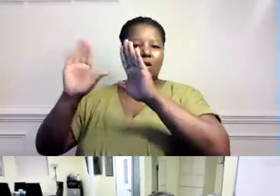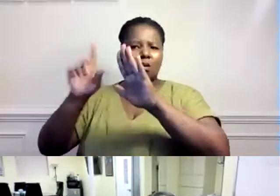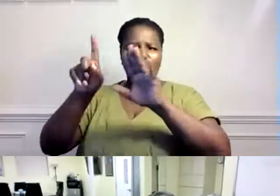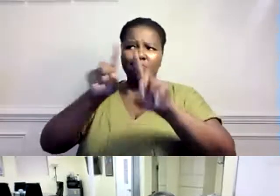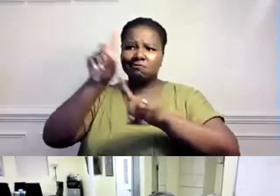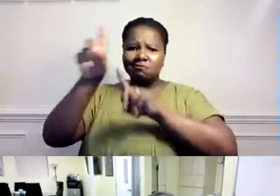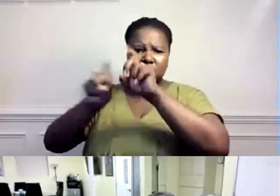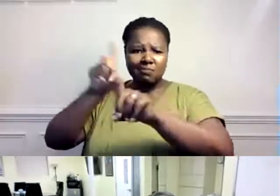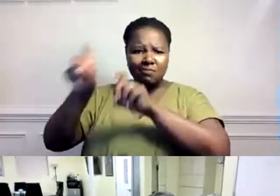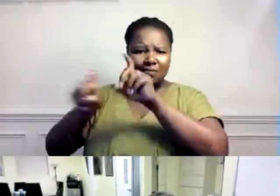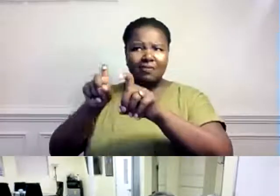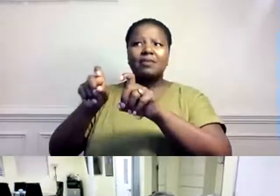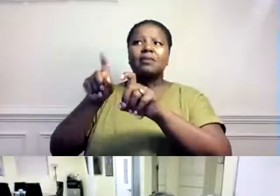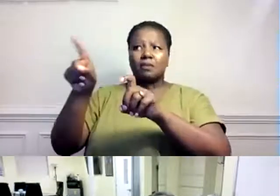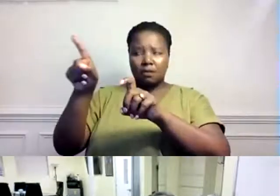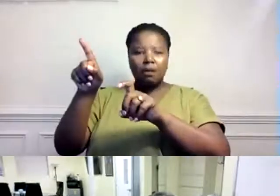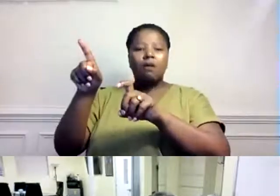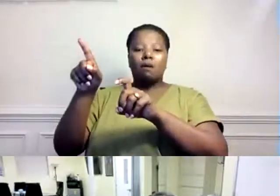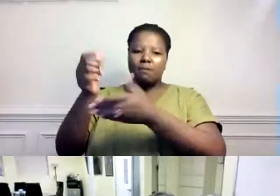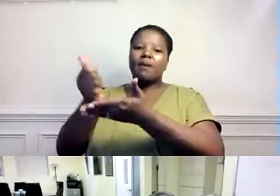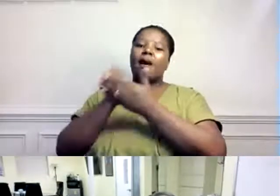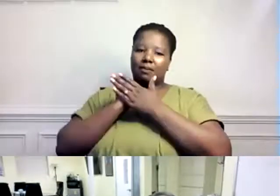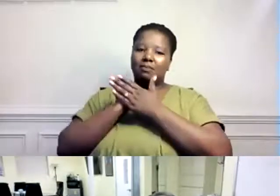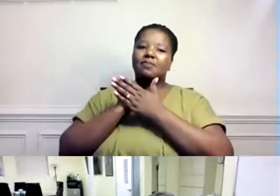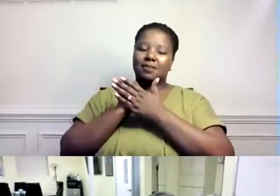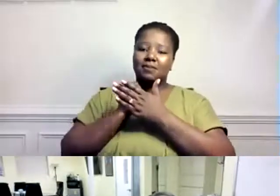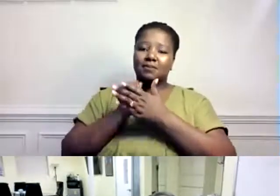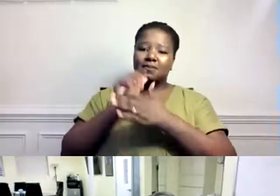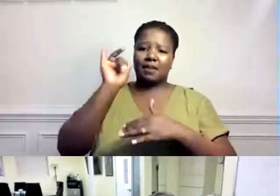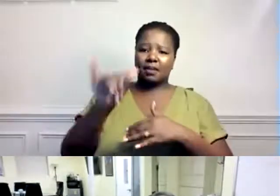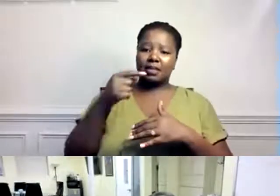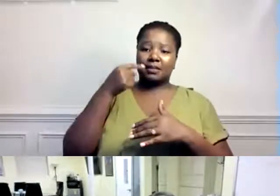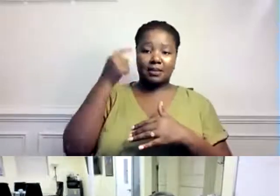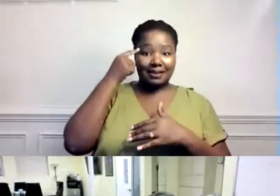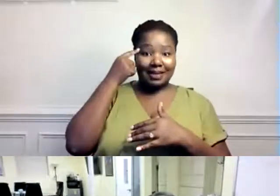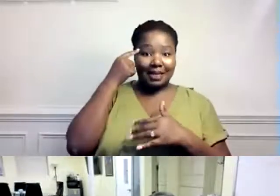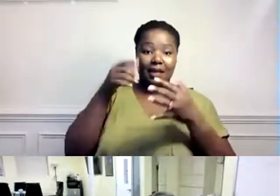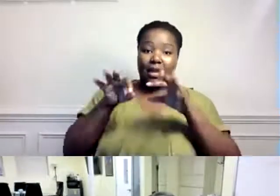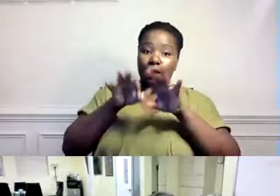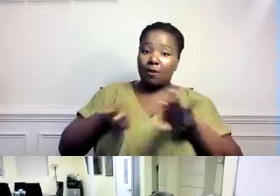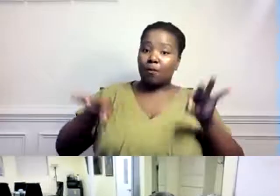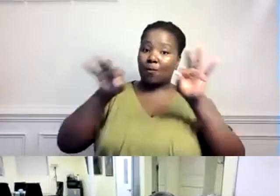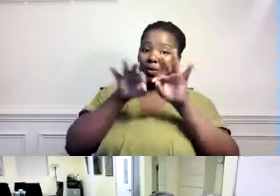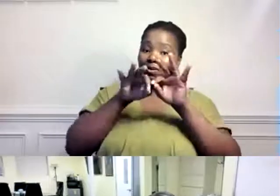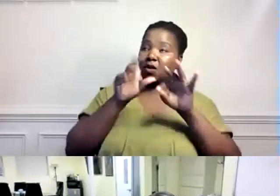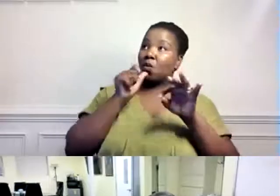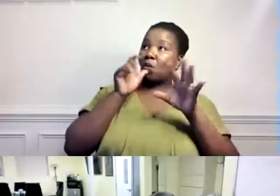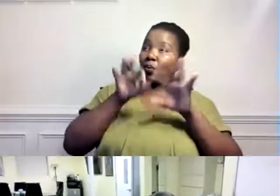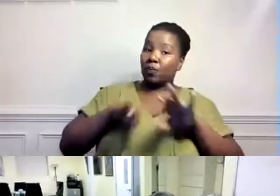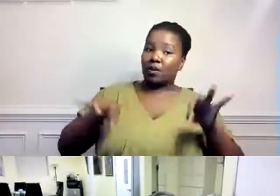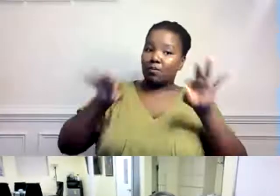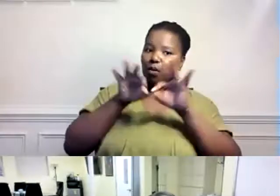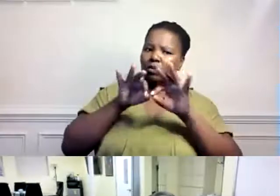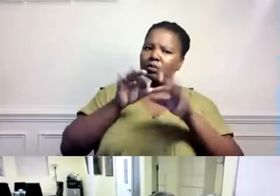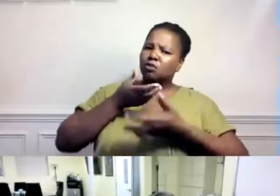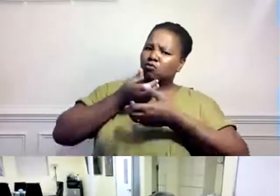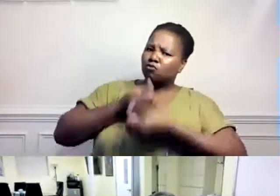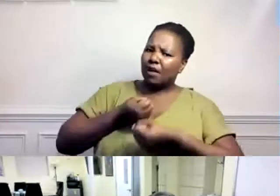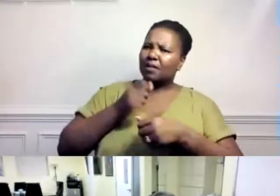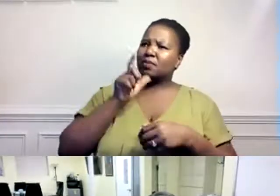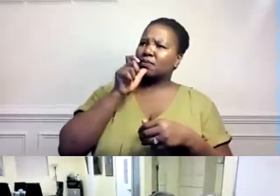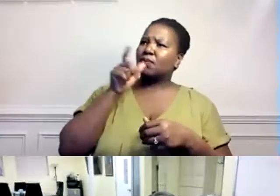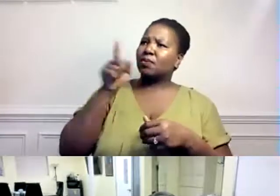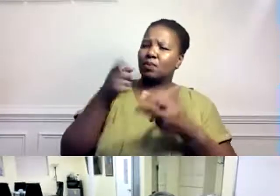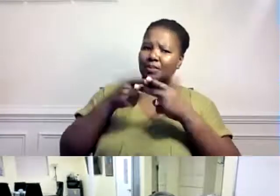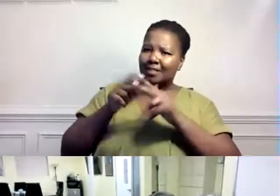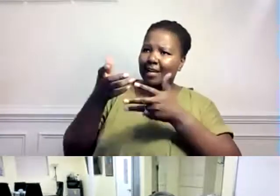questions about it. And so that helps as well. Finding out who's important in people's lives, who they trust, and having those conversations with